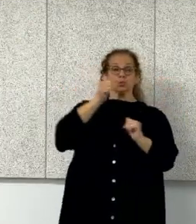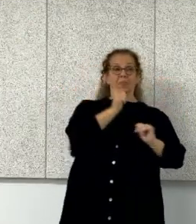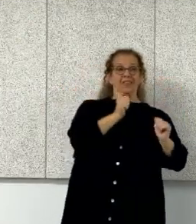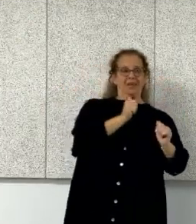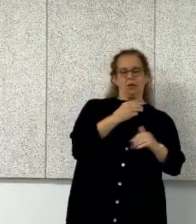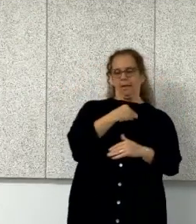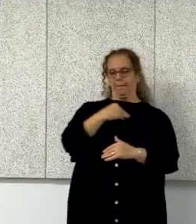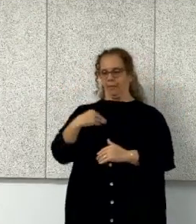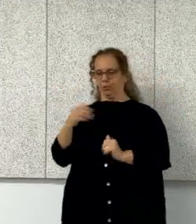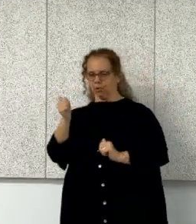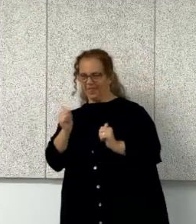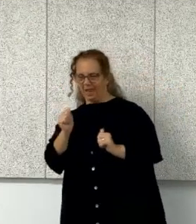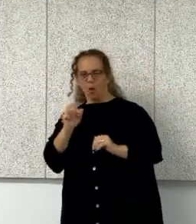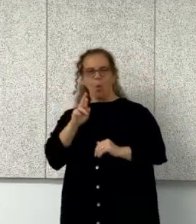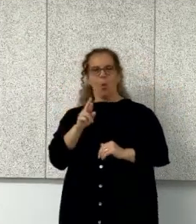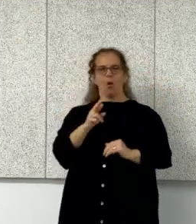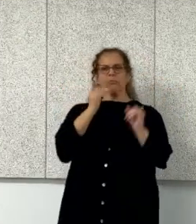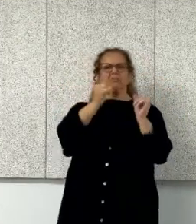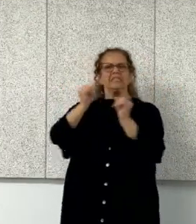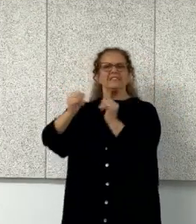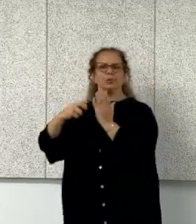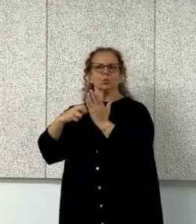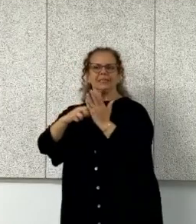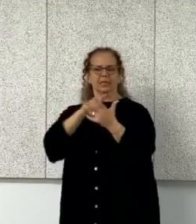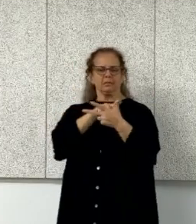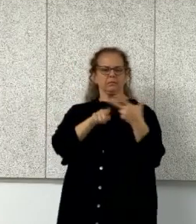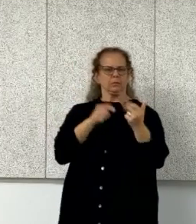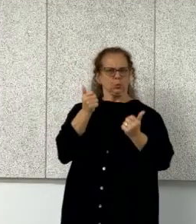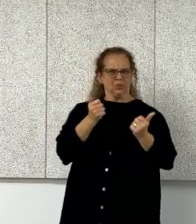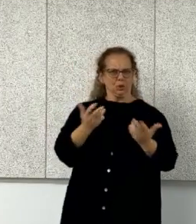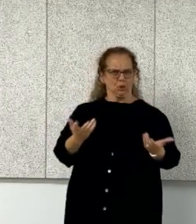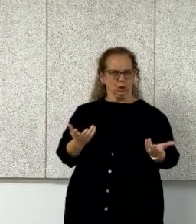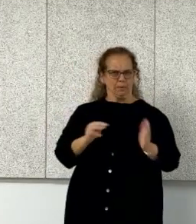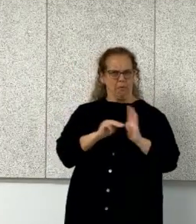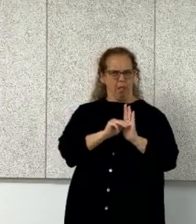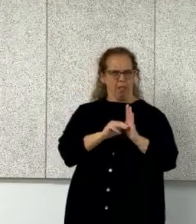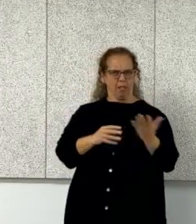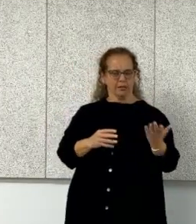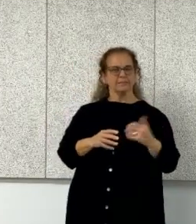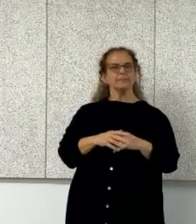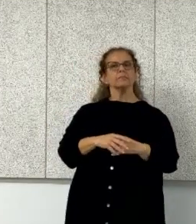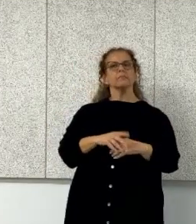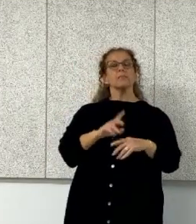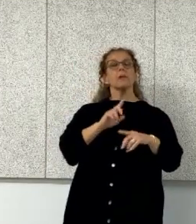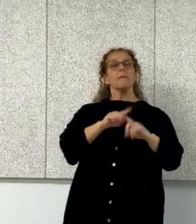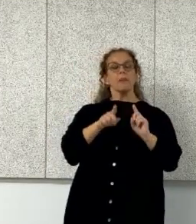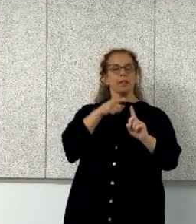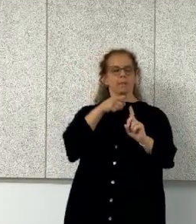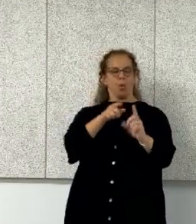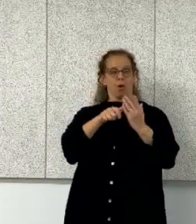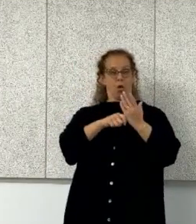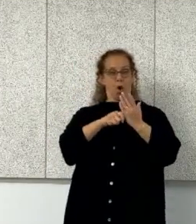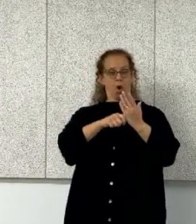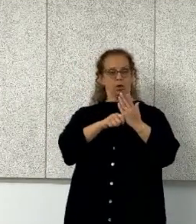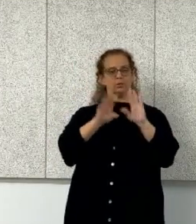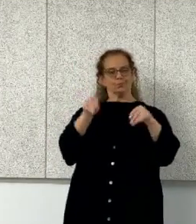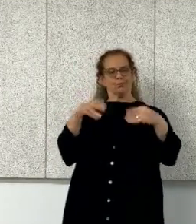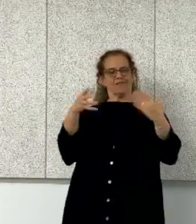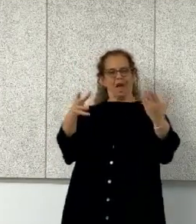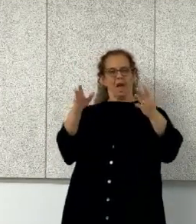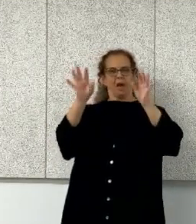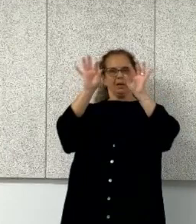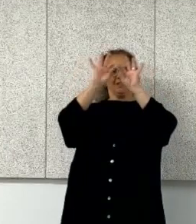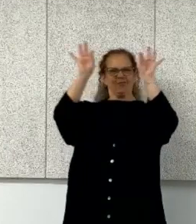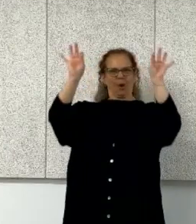theater, or is it just a single ticket kind of a model? And what that whole piece was really about was providing a framework, and I don't have it as a visual here,